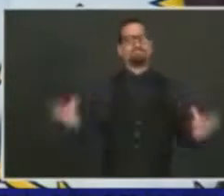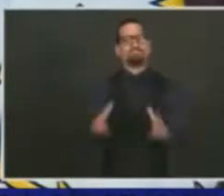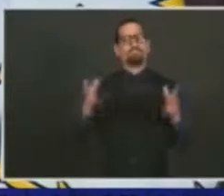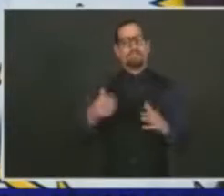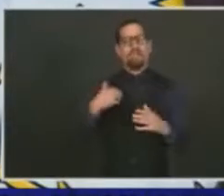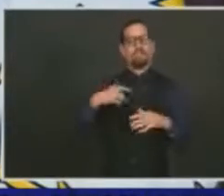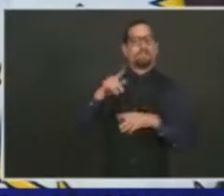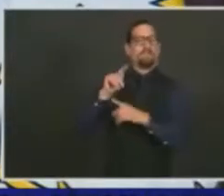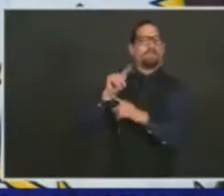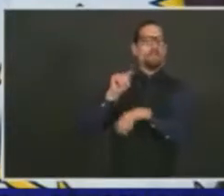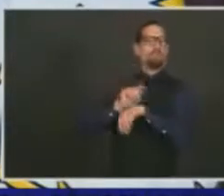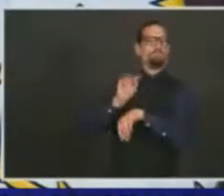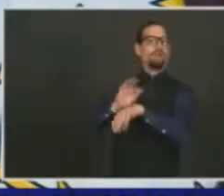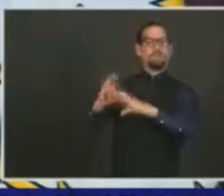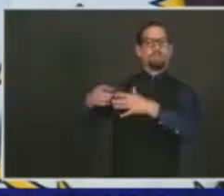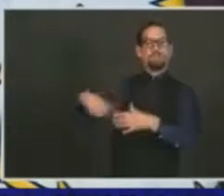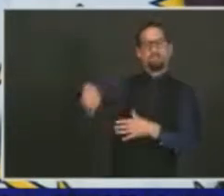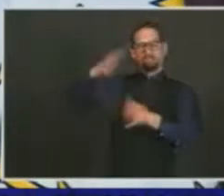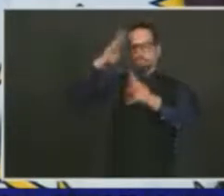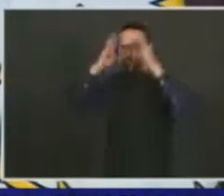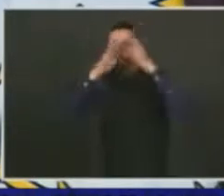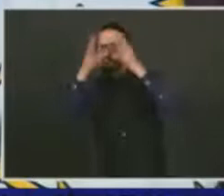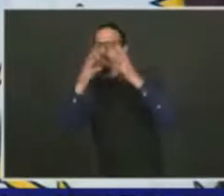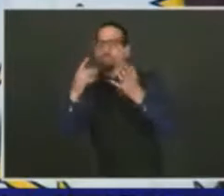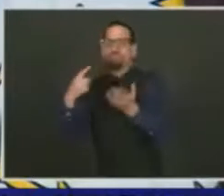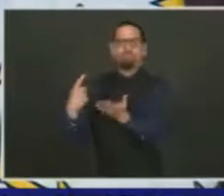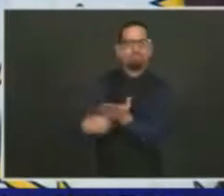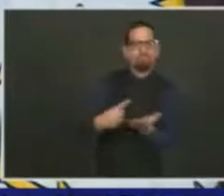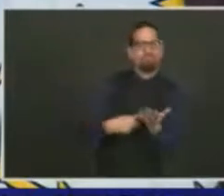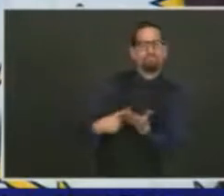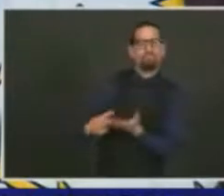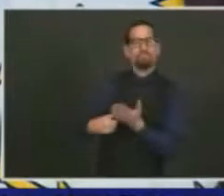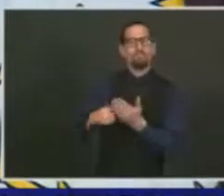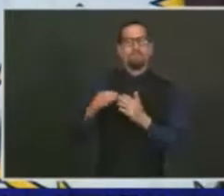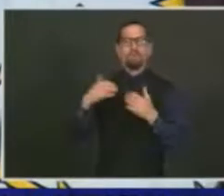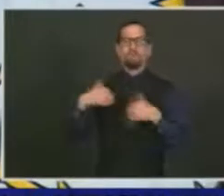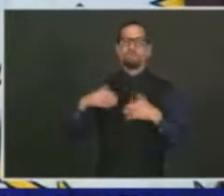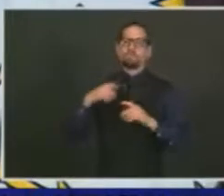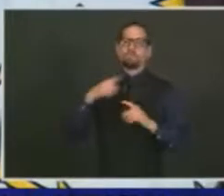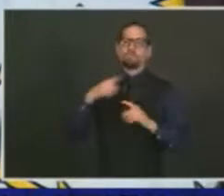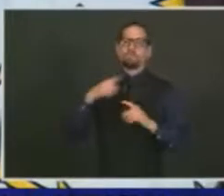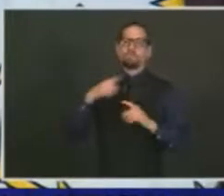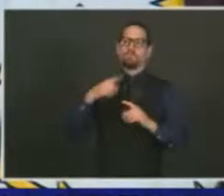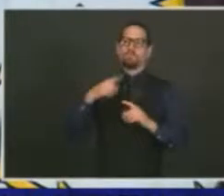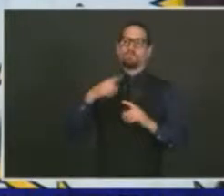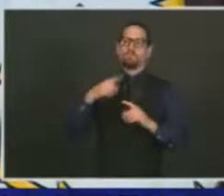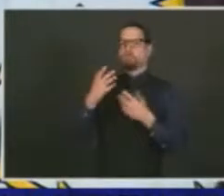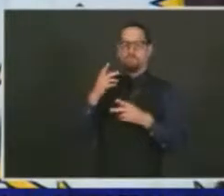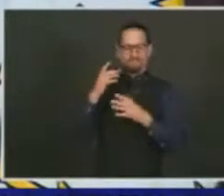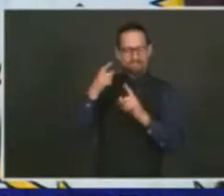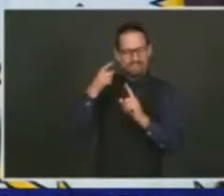amazing, wonderful ideas for how we can stem the spread of COVID among